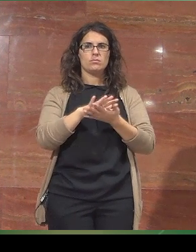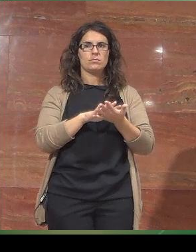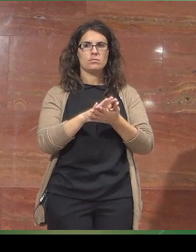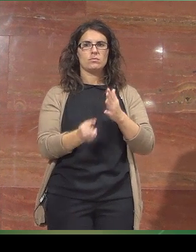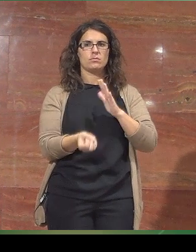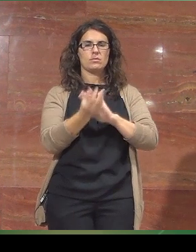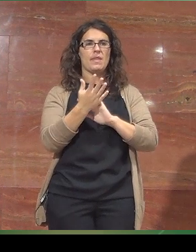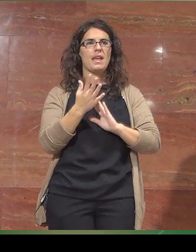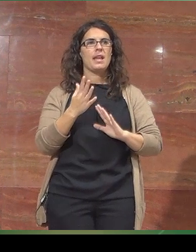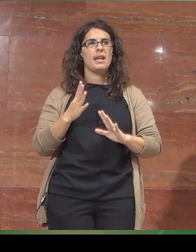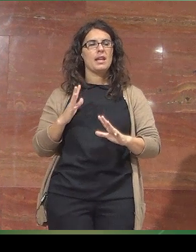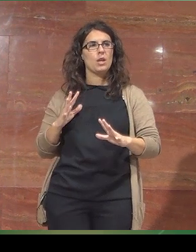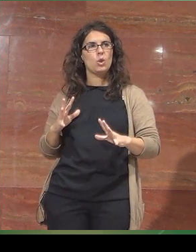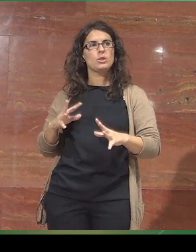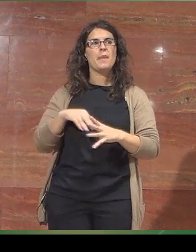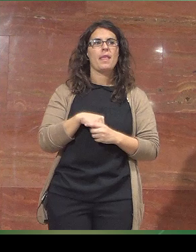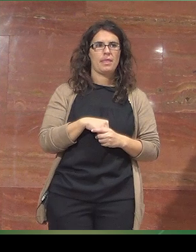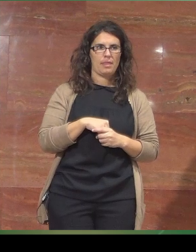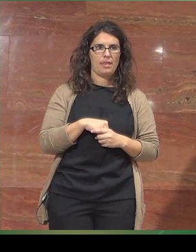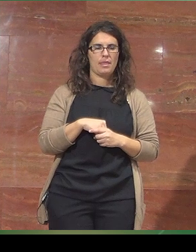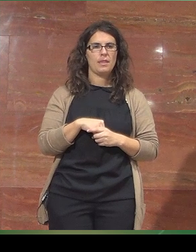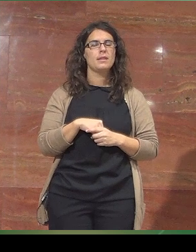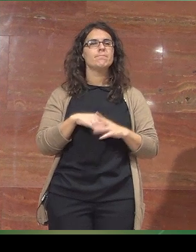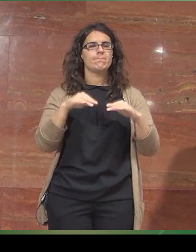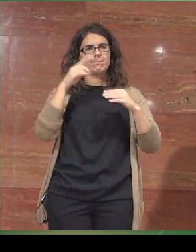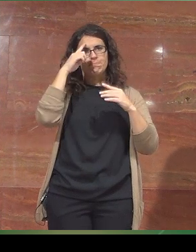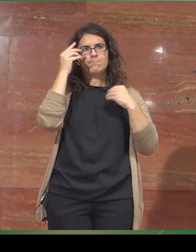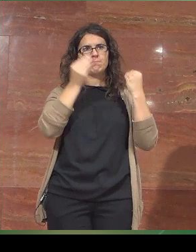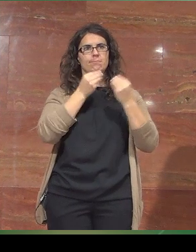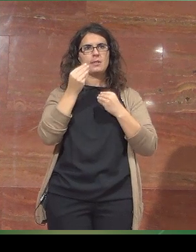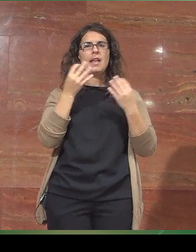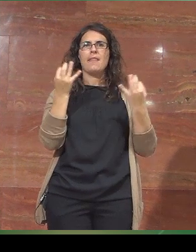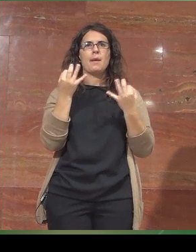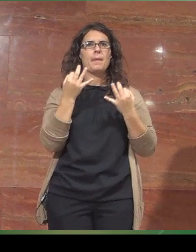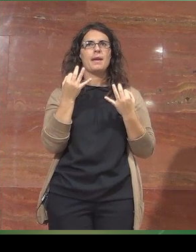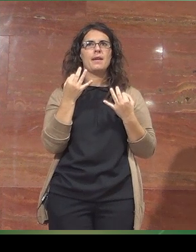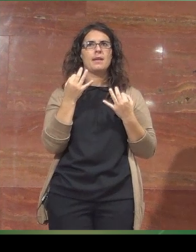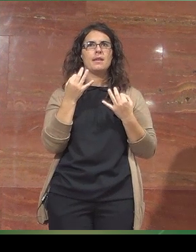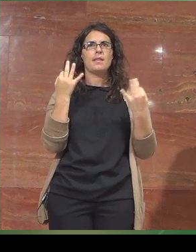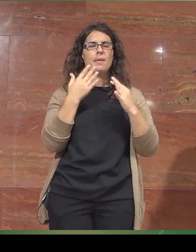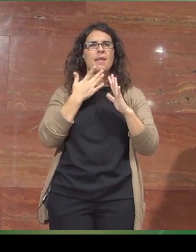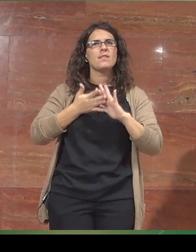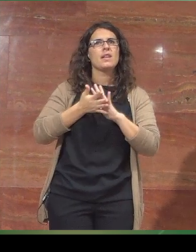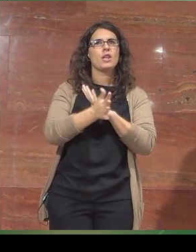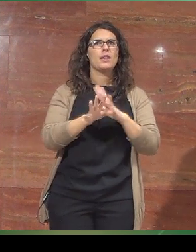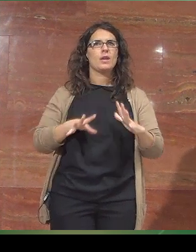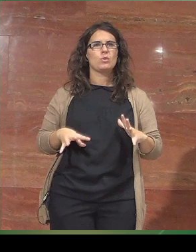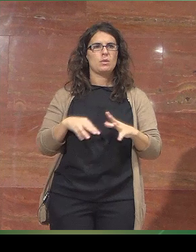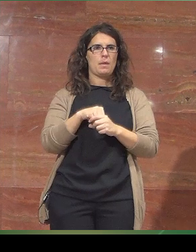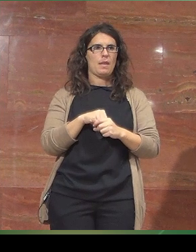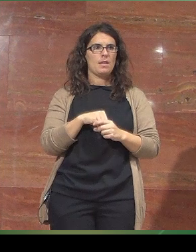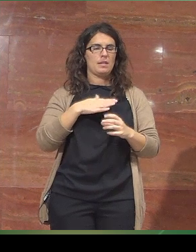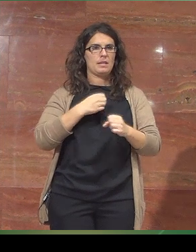inclusivity from the work, I think, that Anne, that you may have done, which is that inclusivity is a product